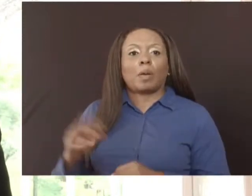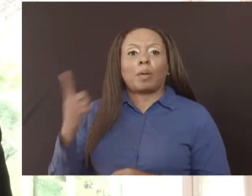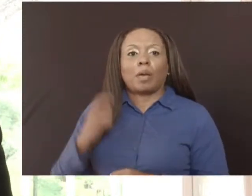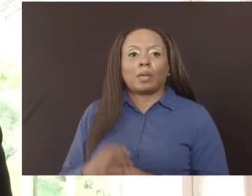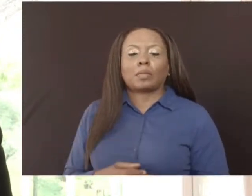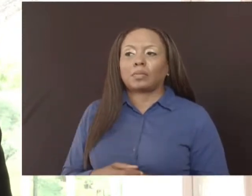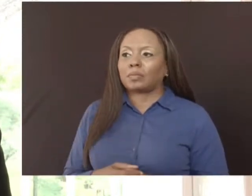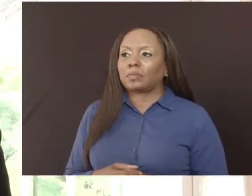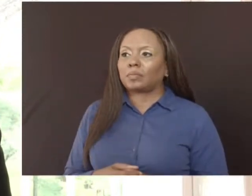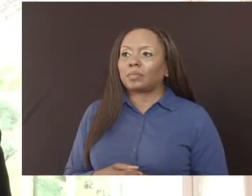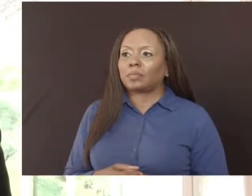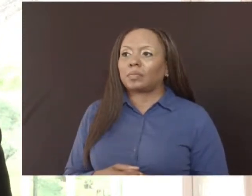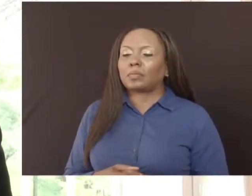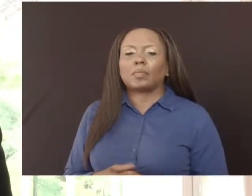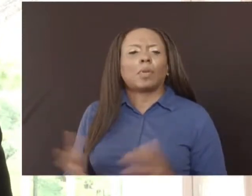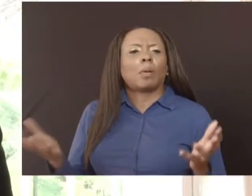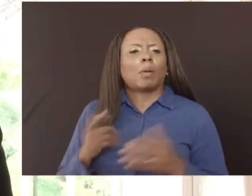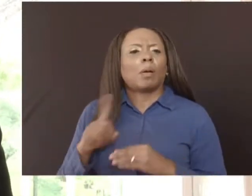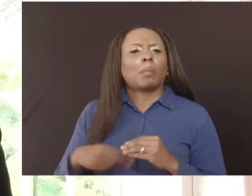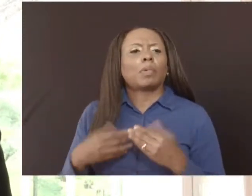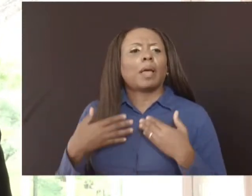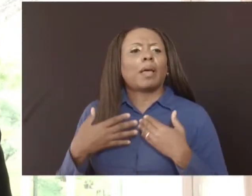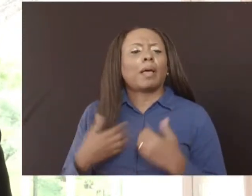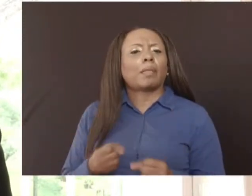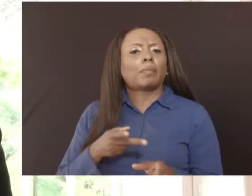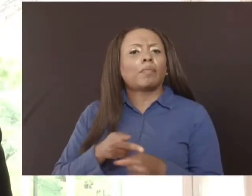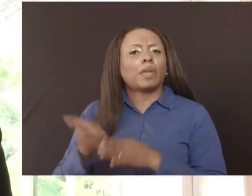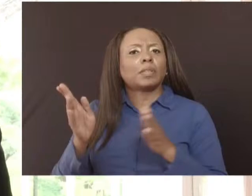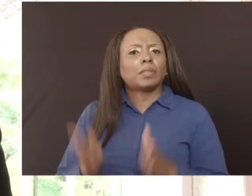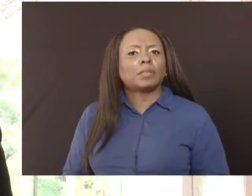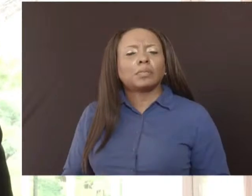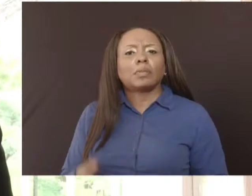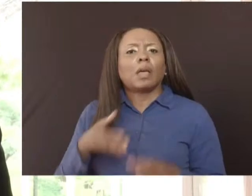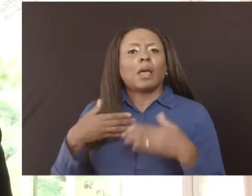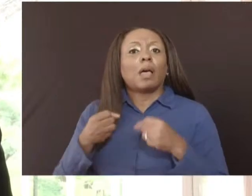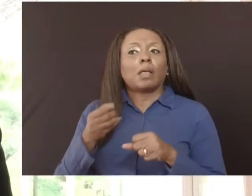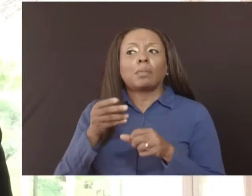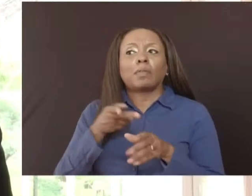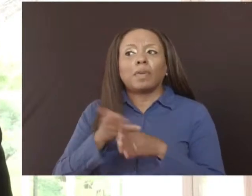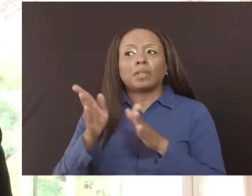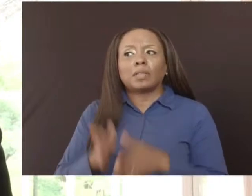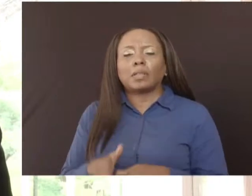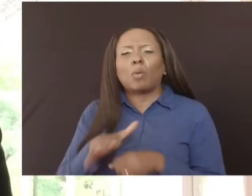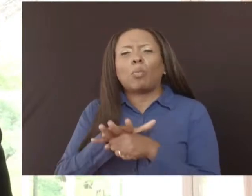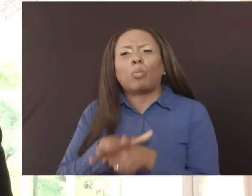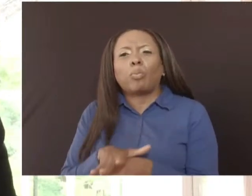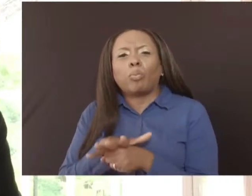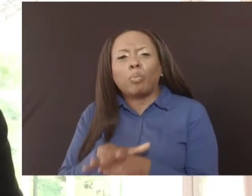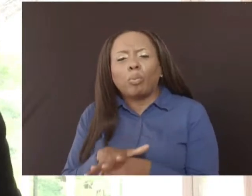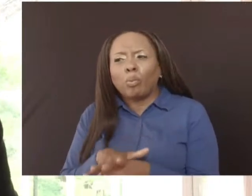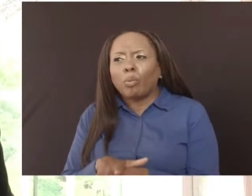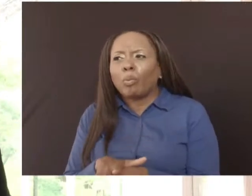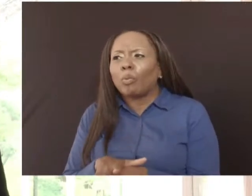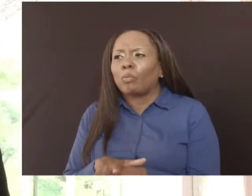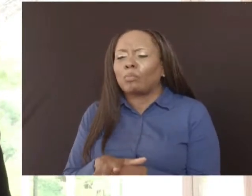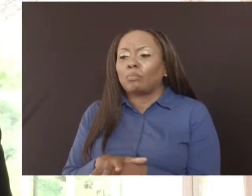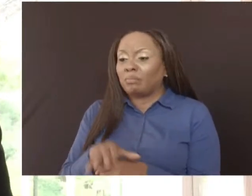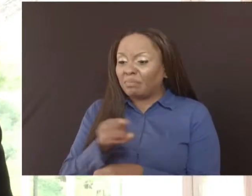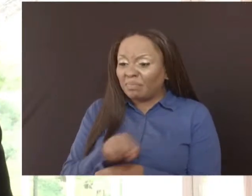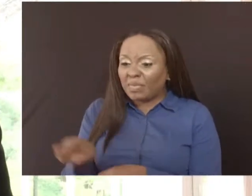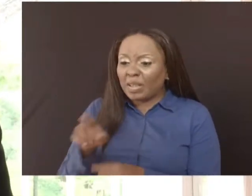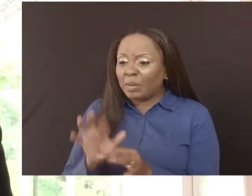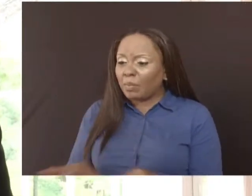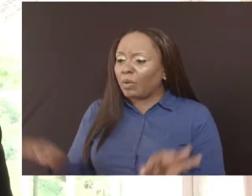the healthcare professionals who are under stress and have been for so long? They are important too in all of this.